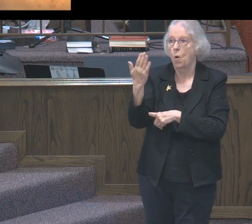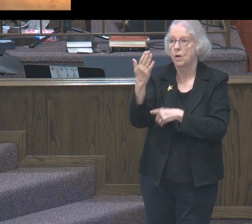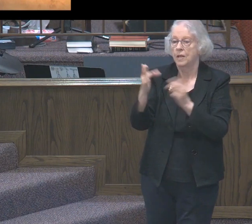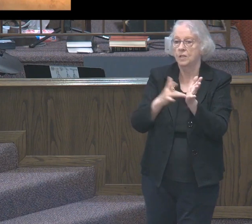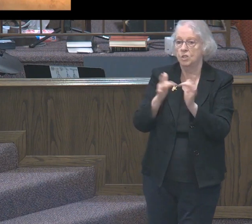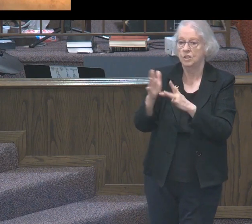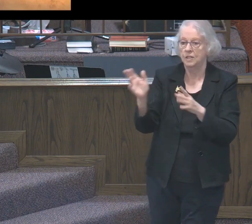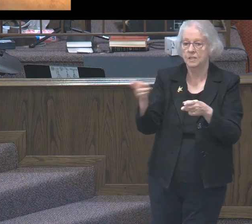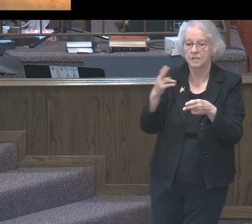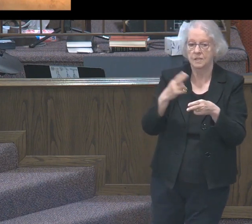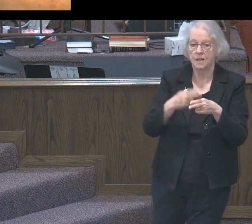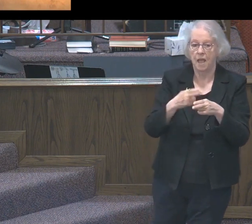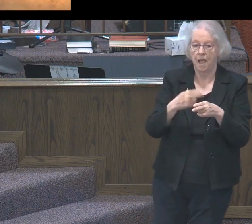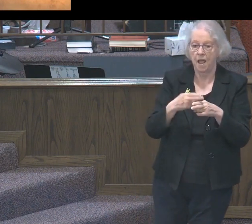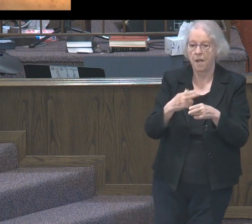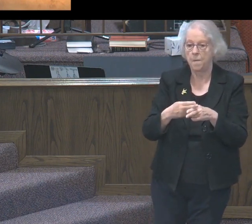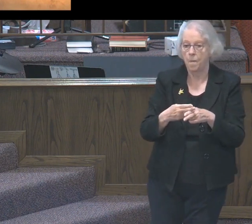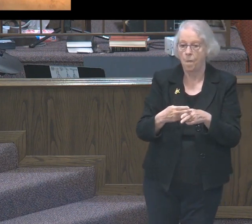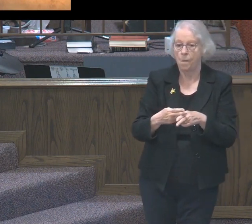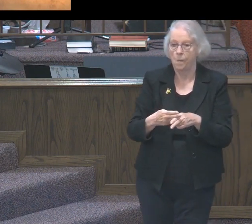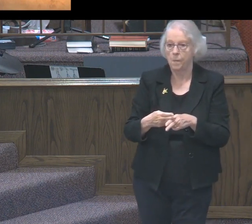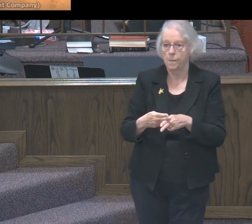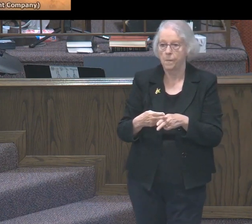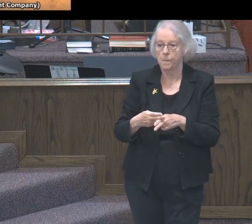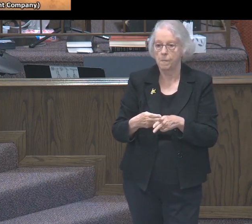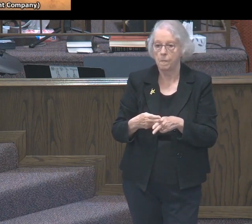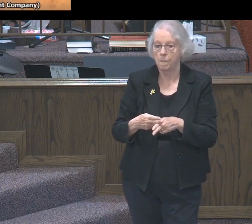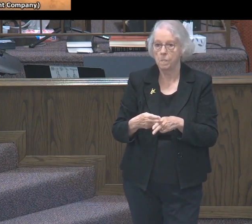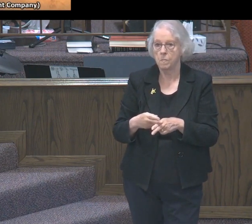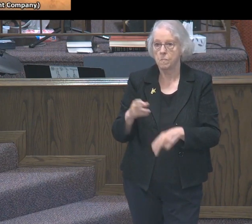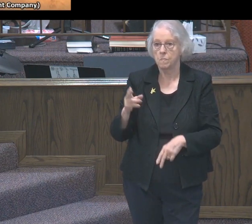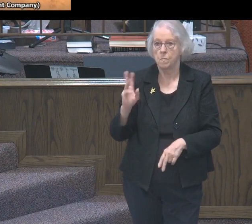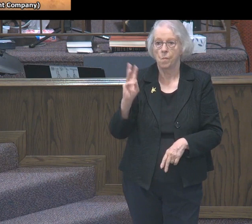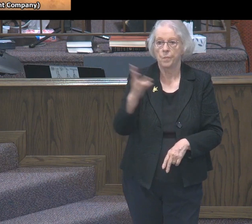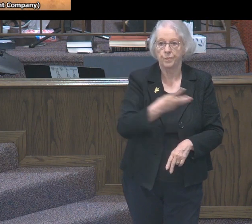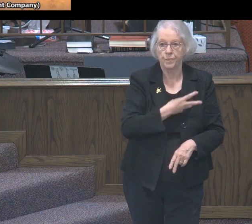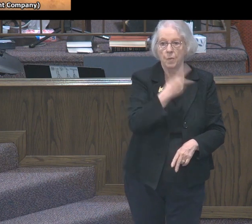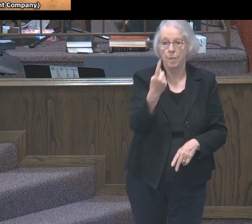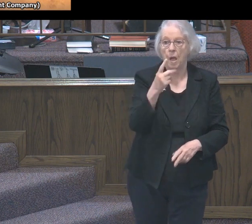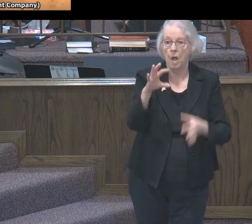We are one.